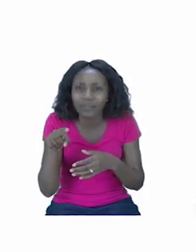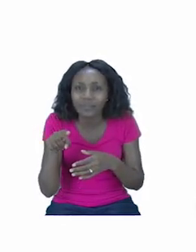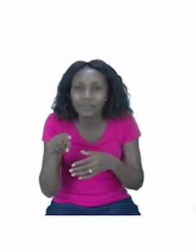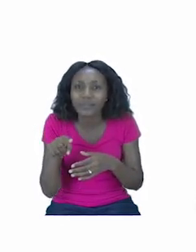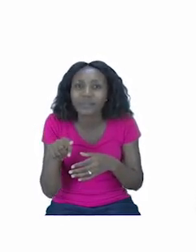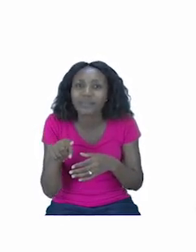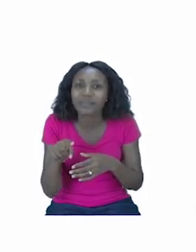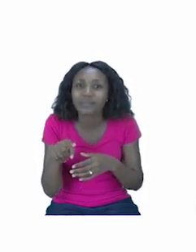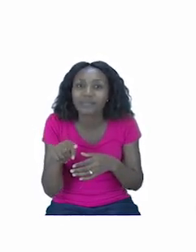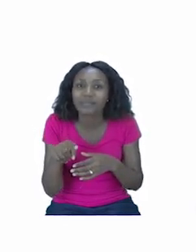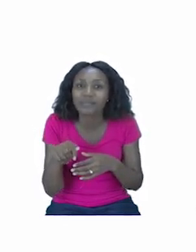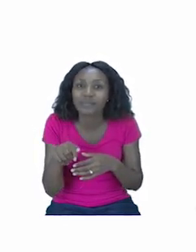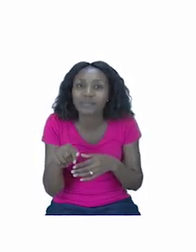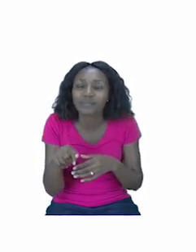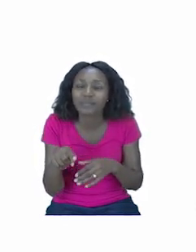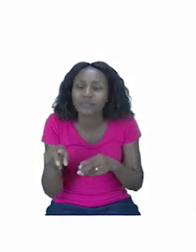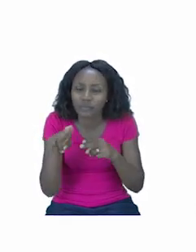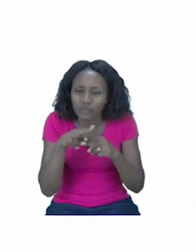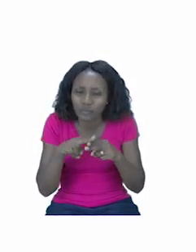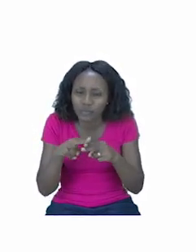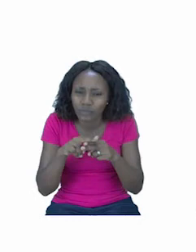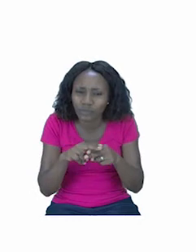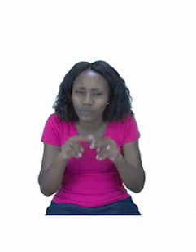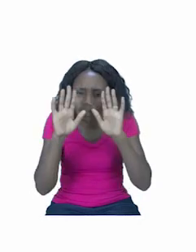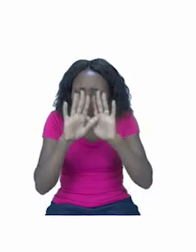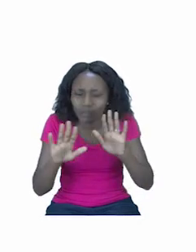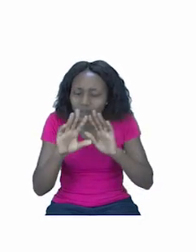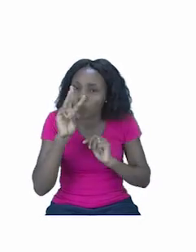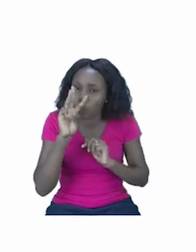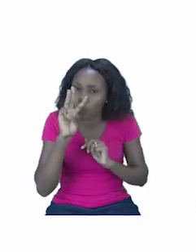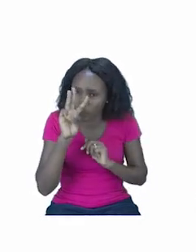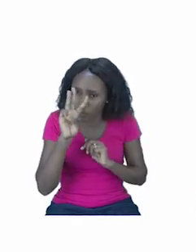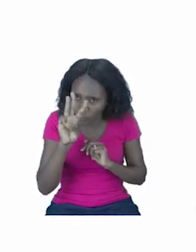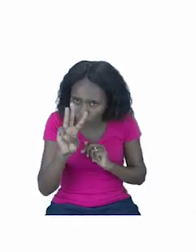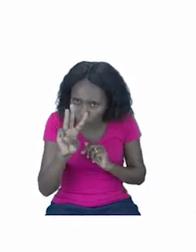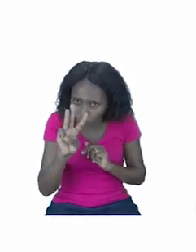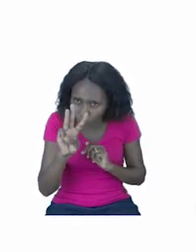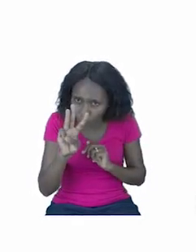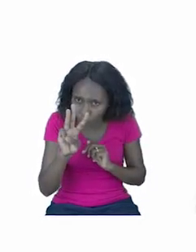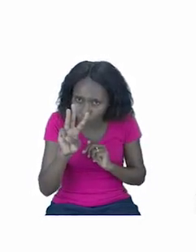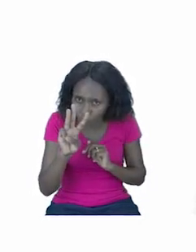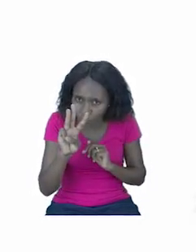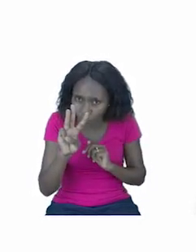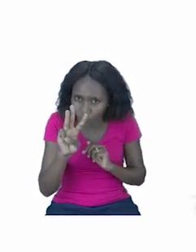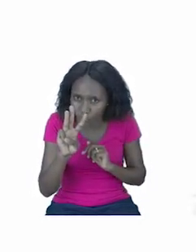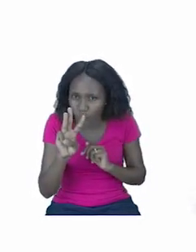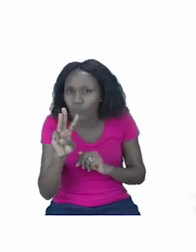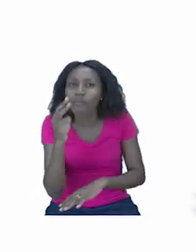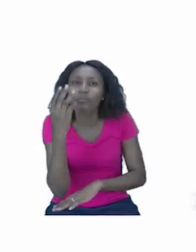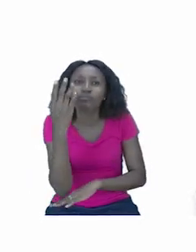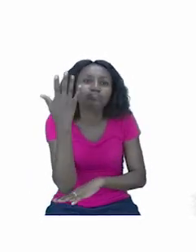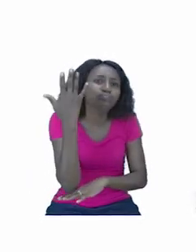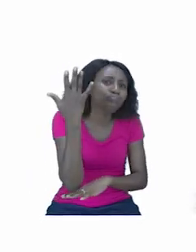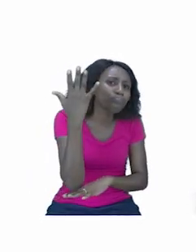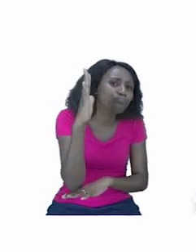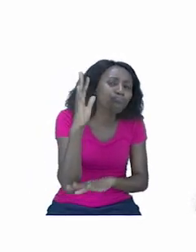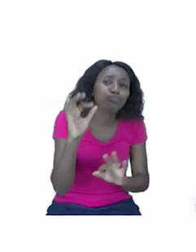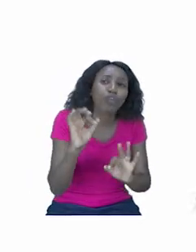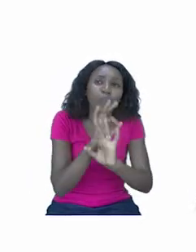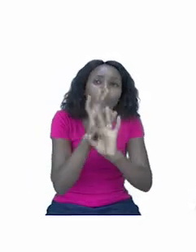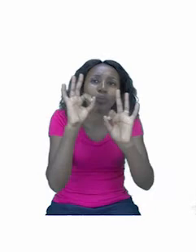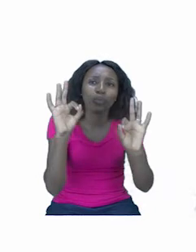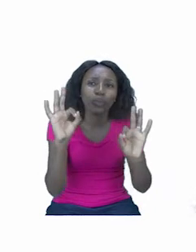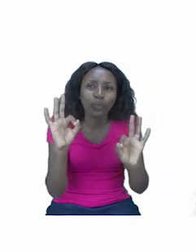use 3 colors to color in our beautiful tree there. You're going to find each